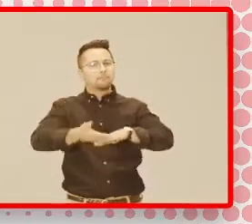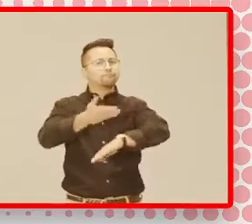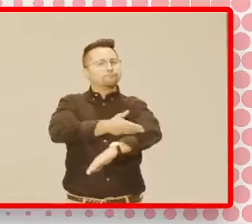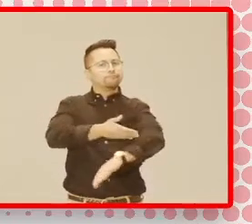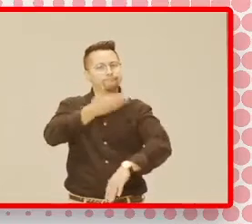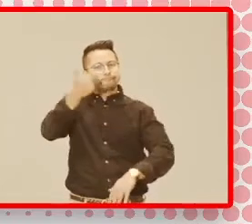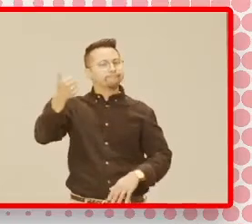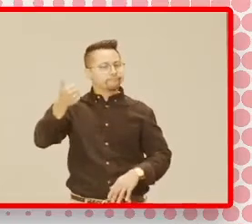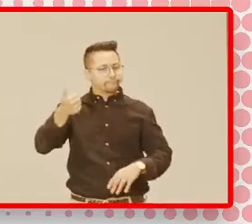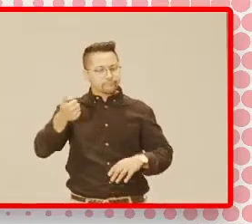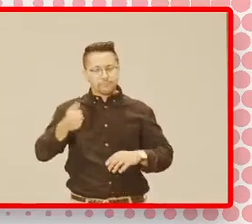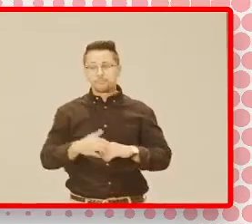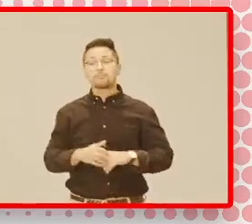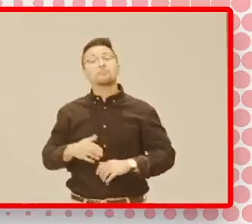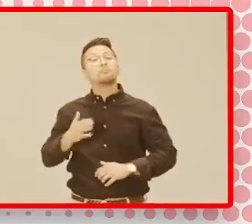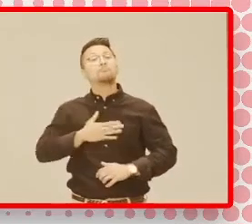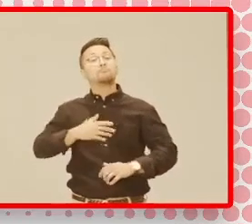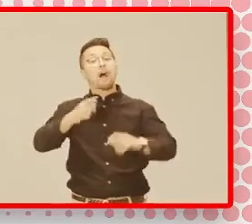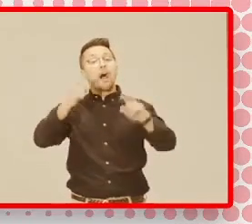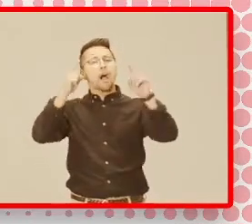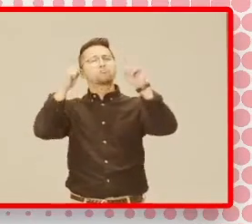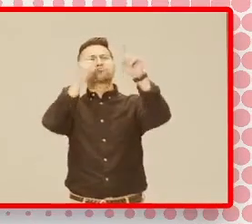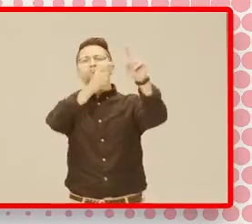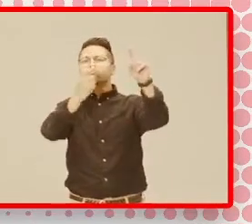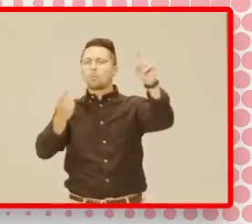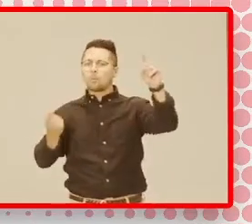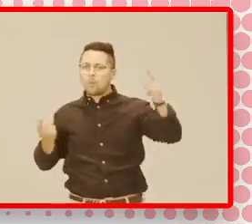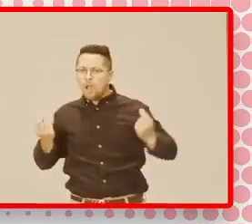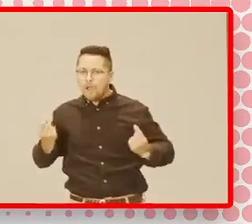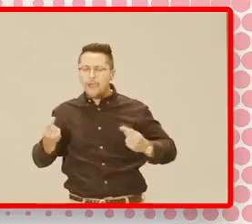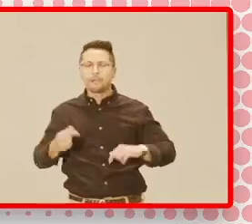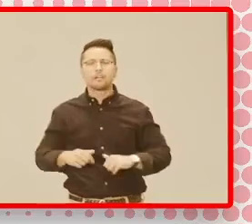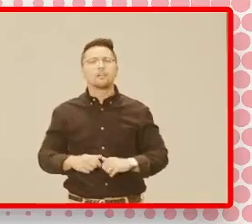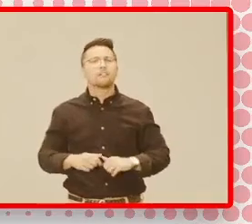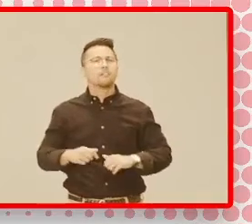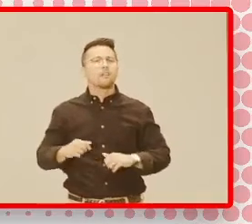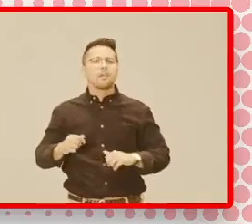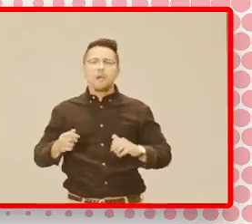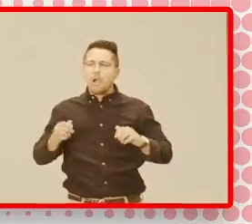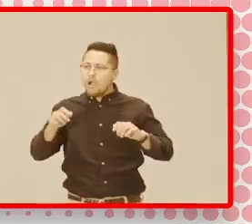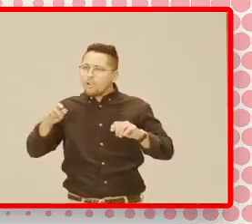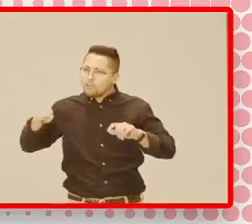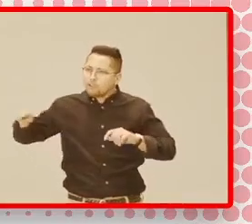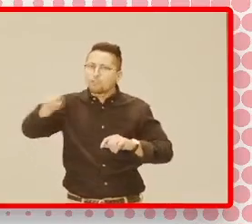I have a mission to inspire more of you